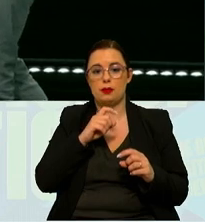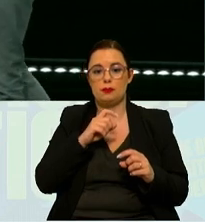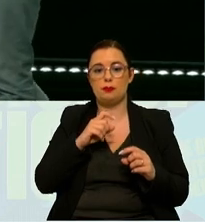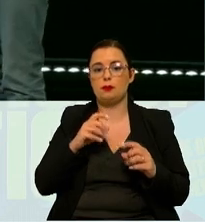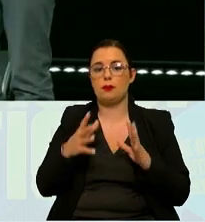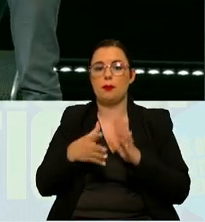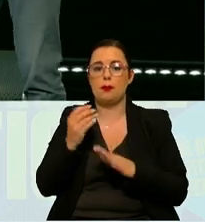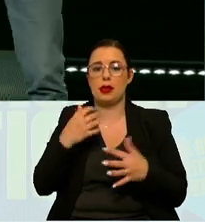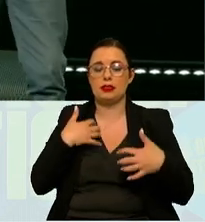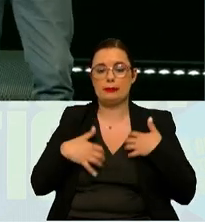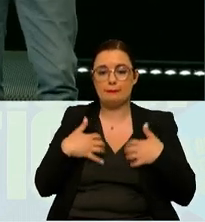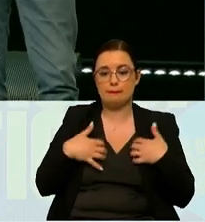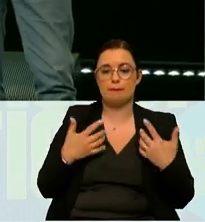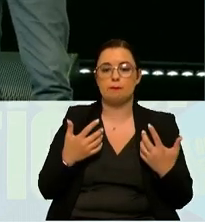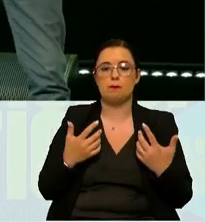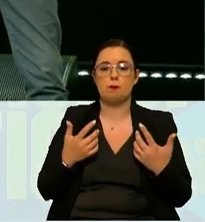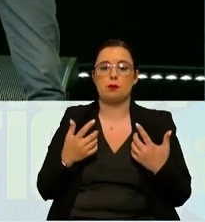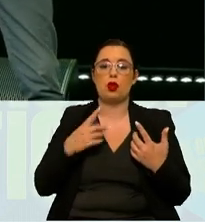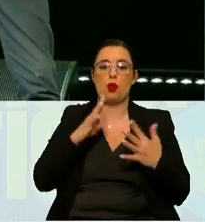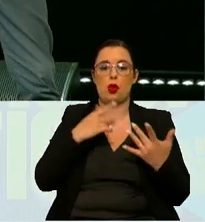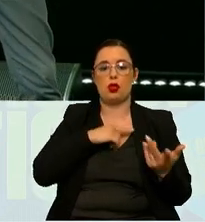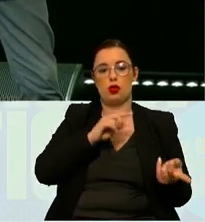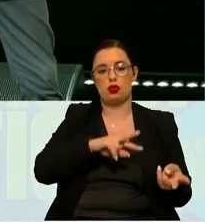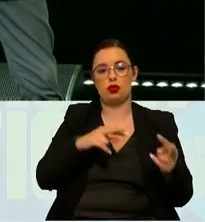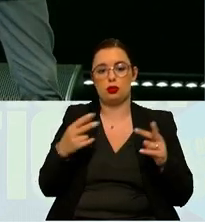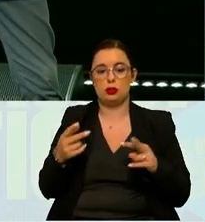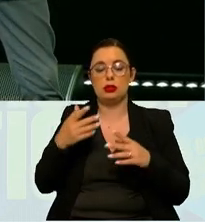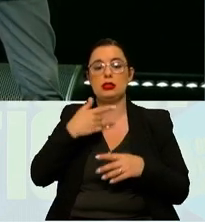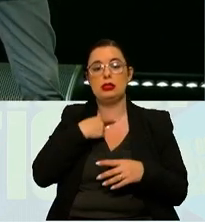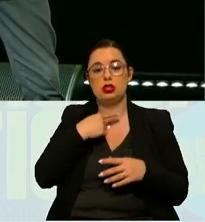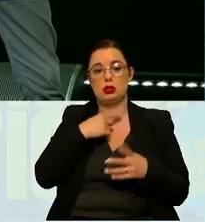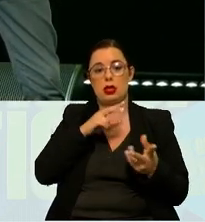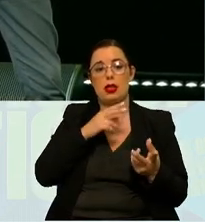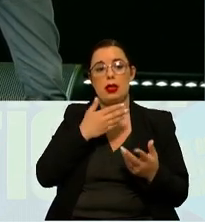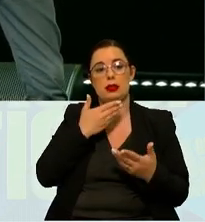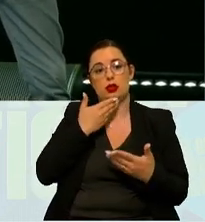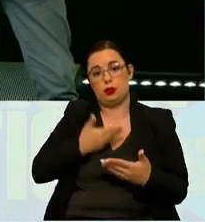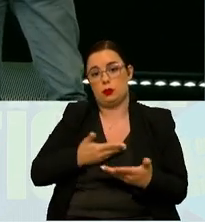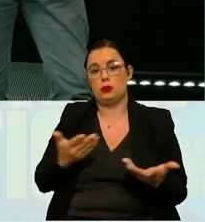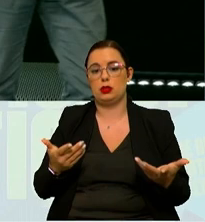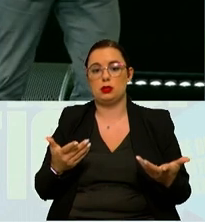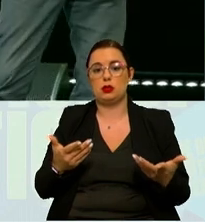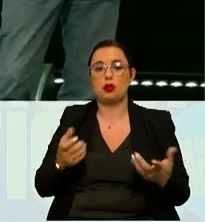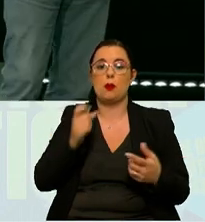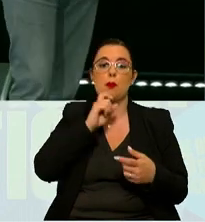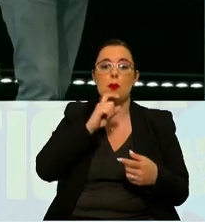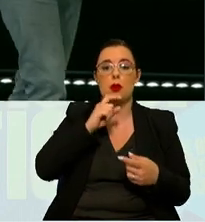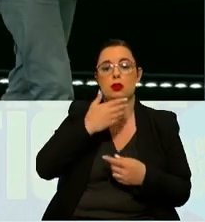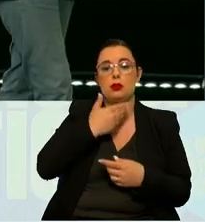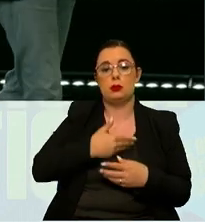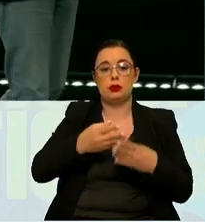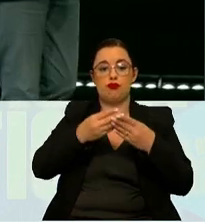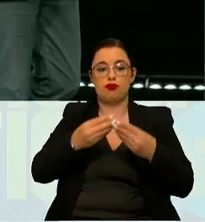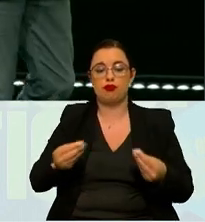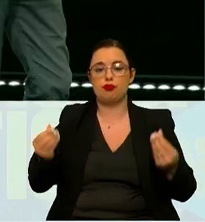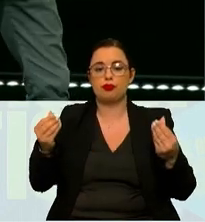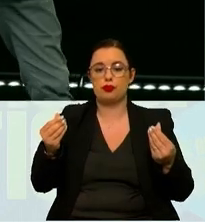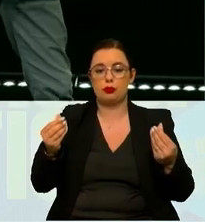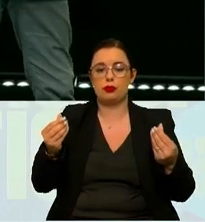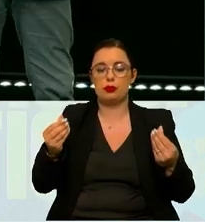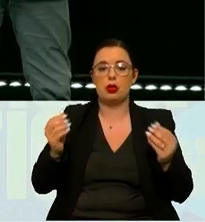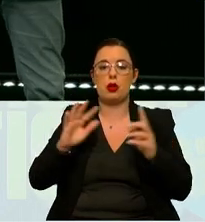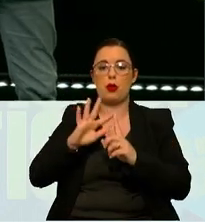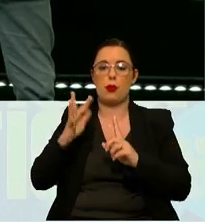even more exciting, when we transition from digital experiences to experiences that disappear, that are